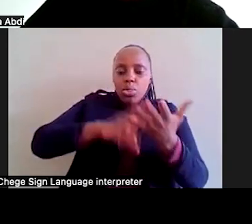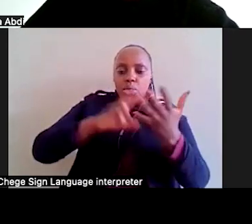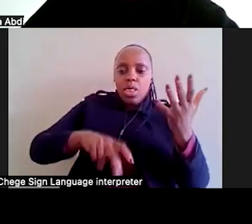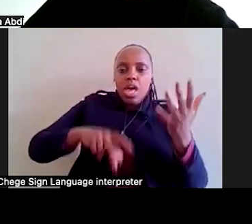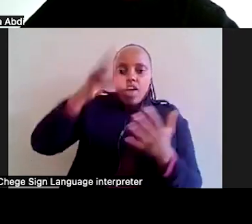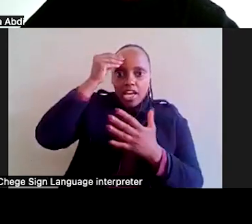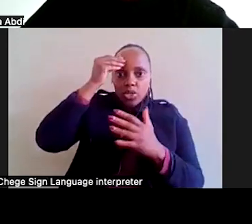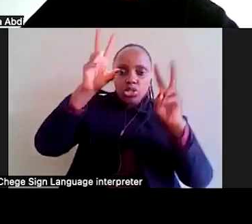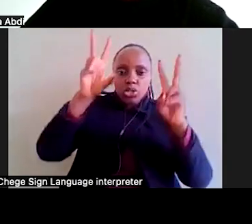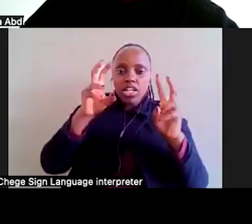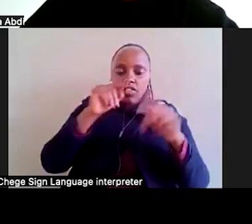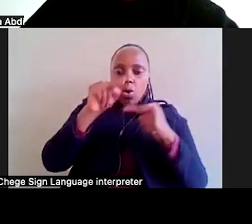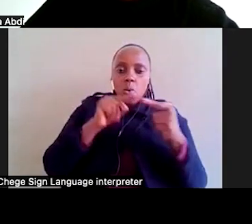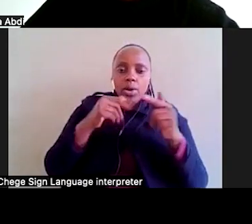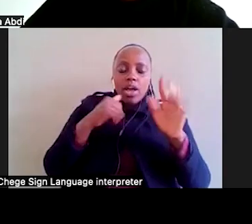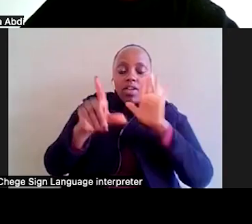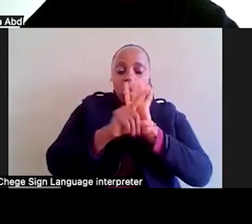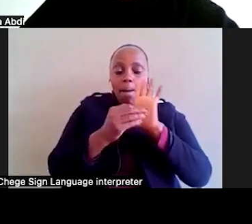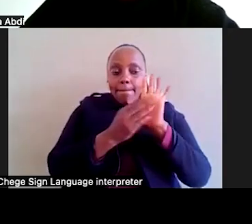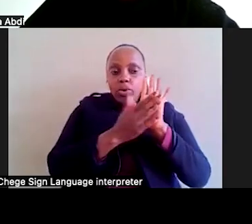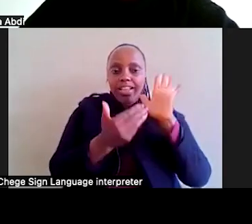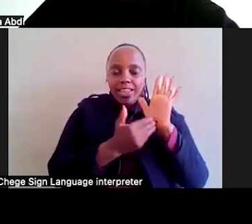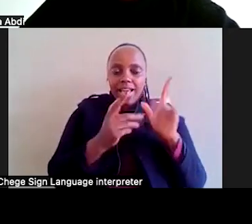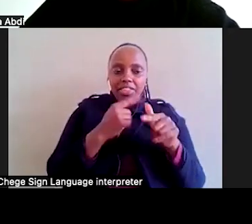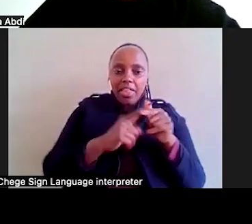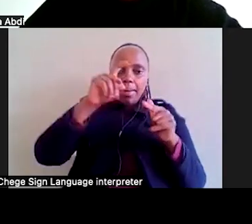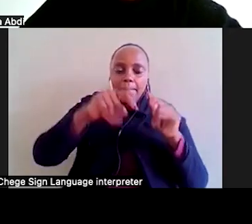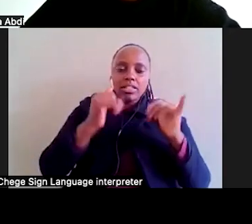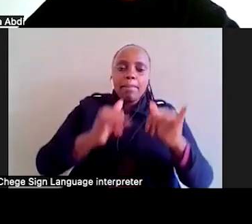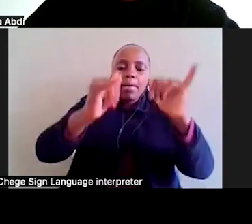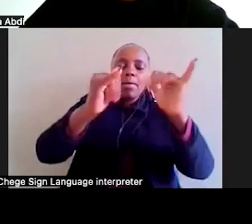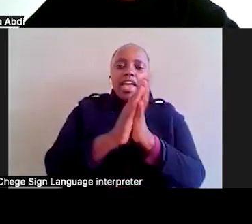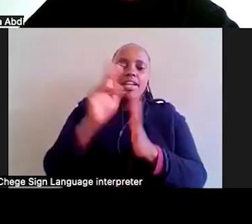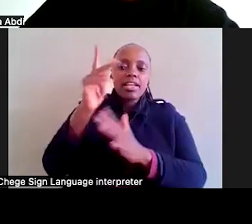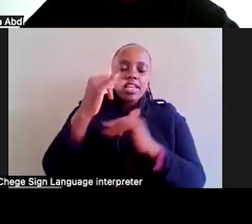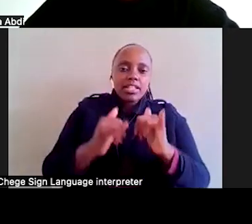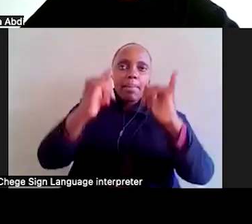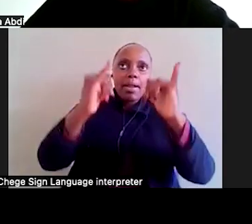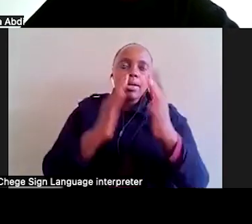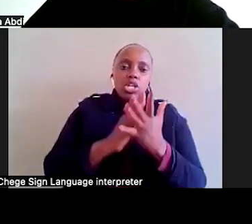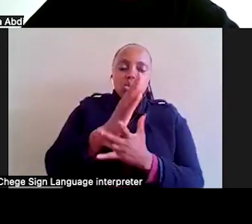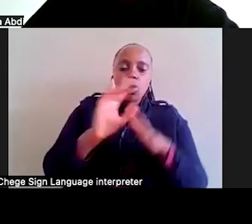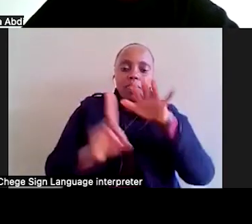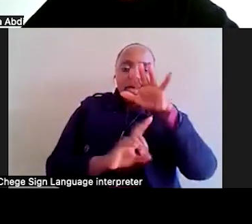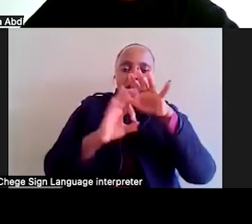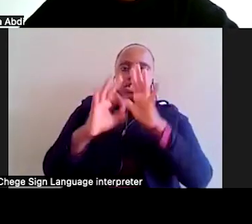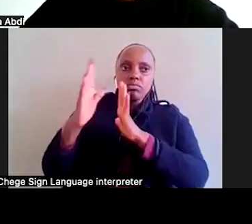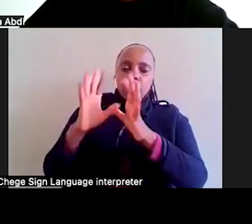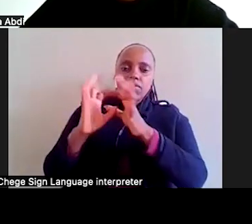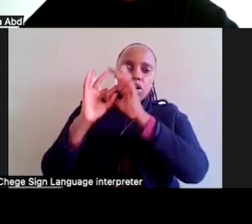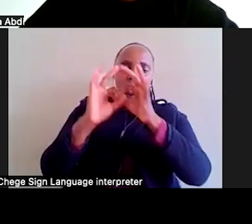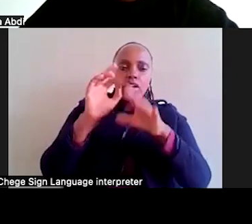issue. When we have the law in place also, it has to be implemented, and in Kenya, it's implemented by the Ministry of Interior and Coordination of